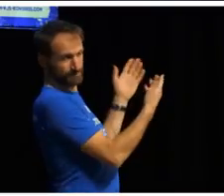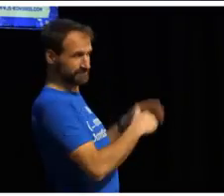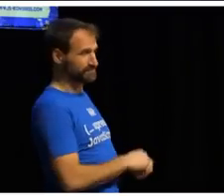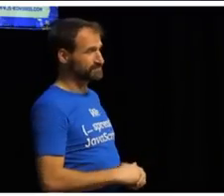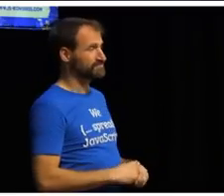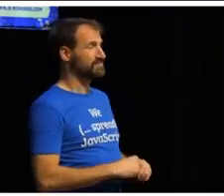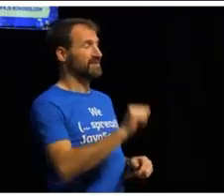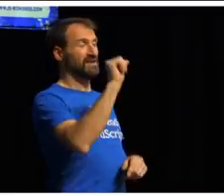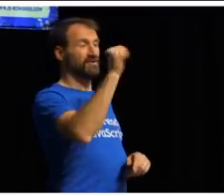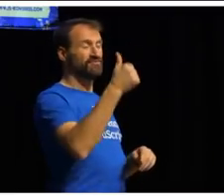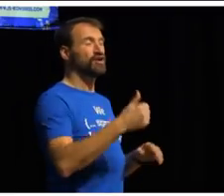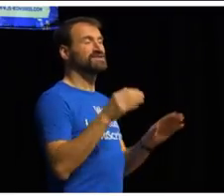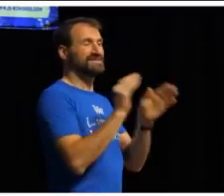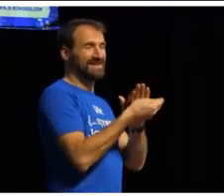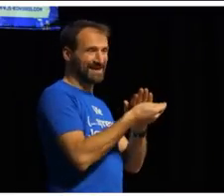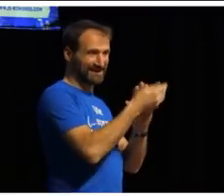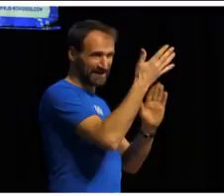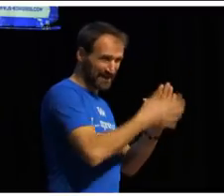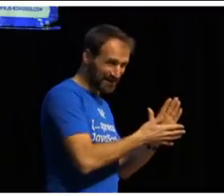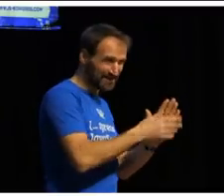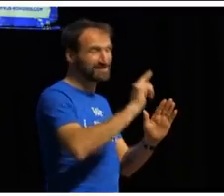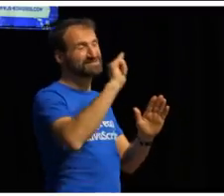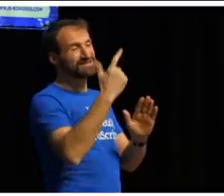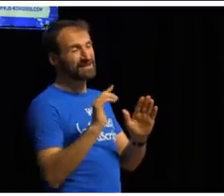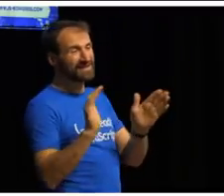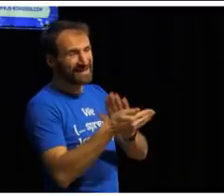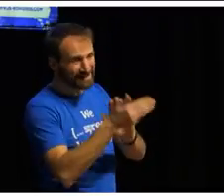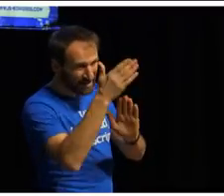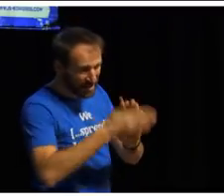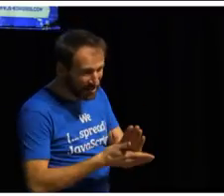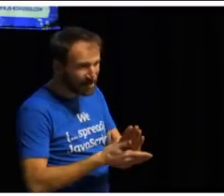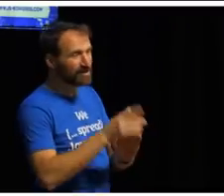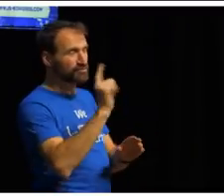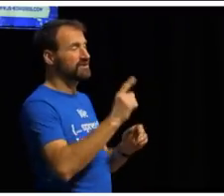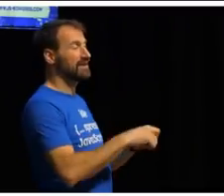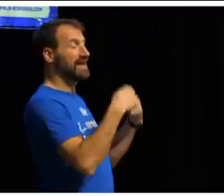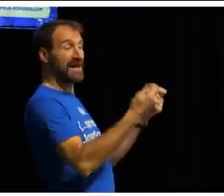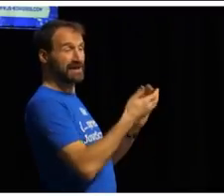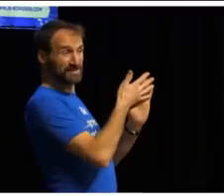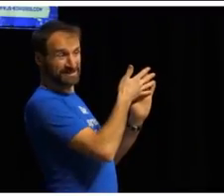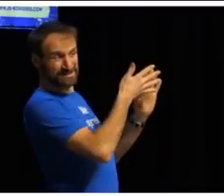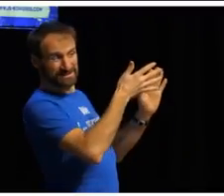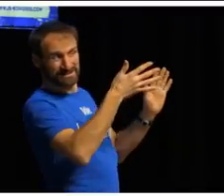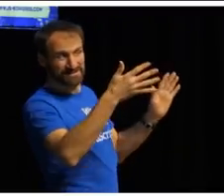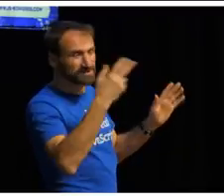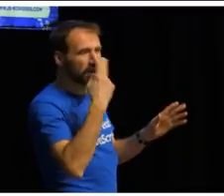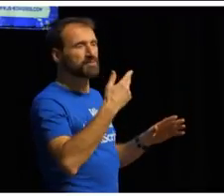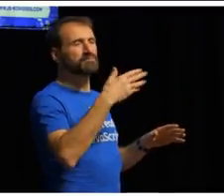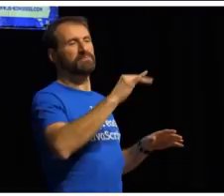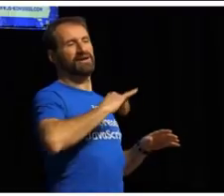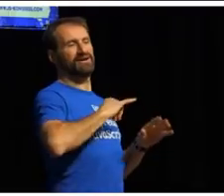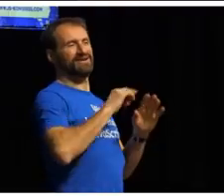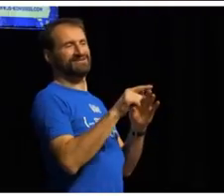First hidden layer, second, and you see the results here are already interesting. And then they get more interesting. And you see, eventually, you get something